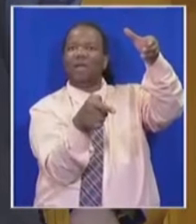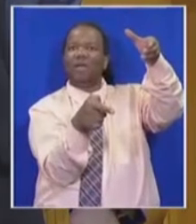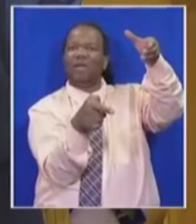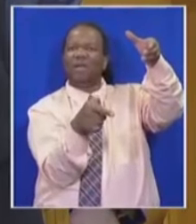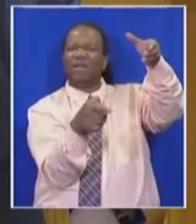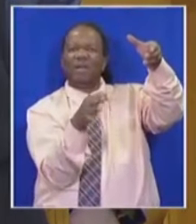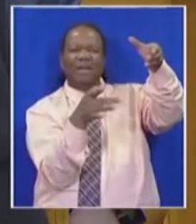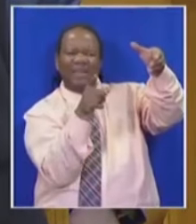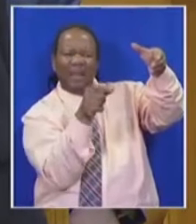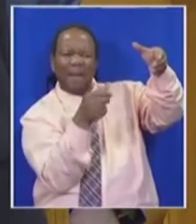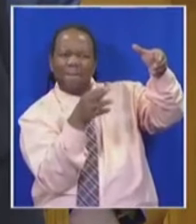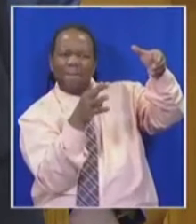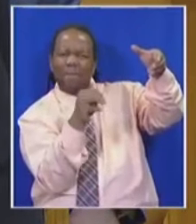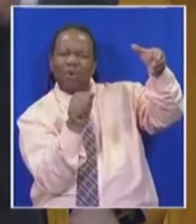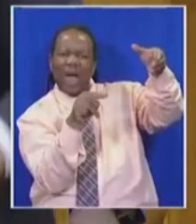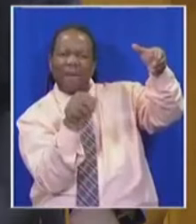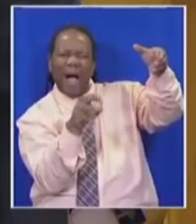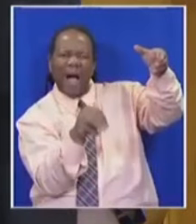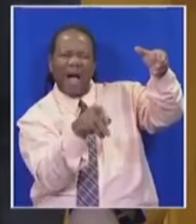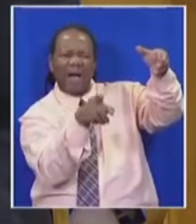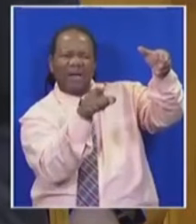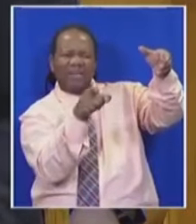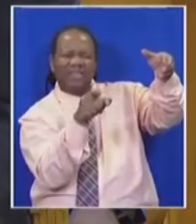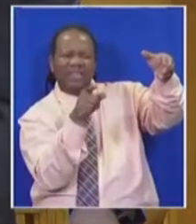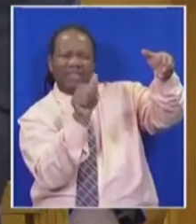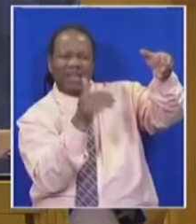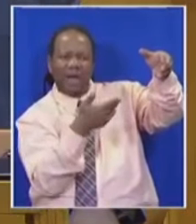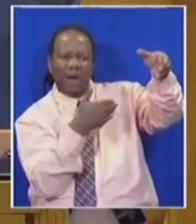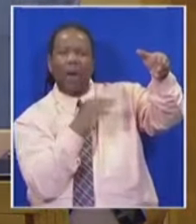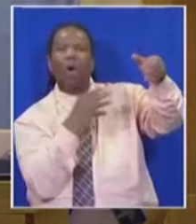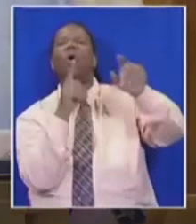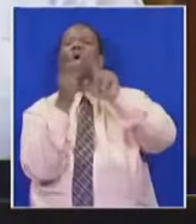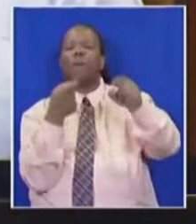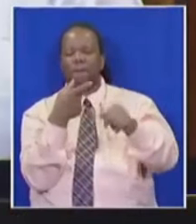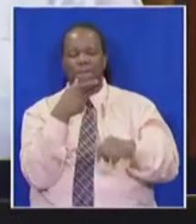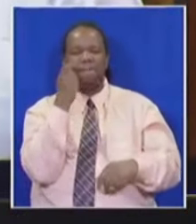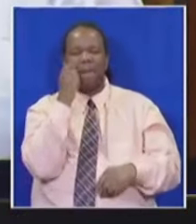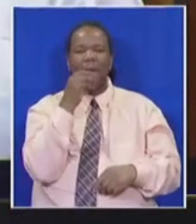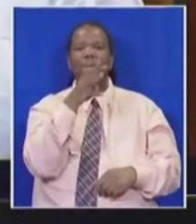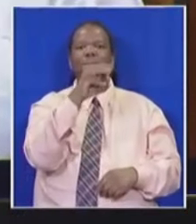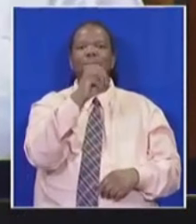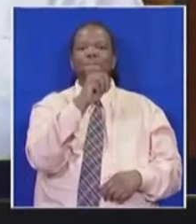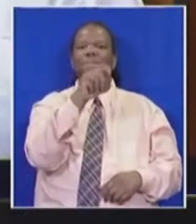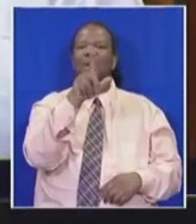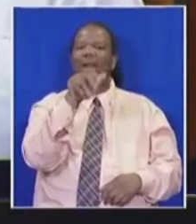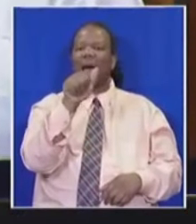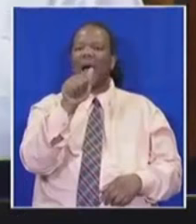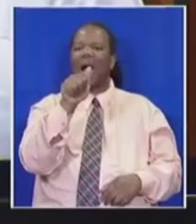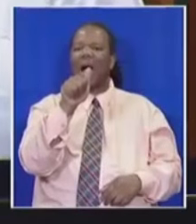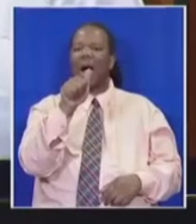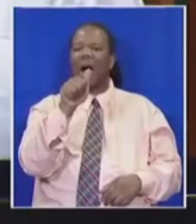Manaba, the lady there in the corner next to the gentleman who's gesturing. Honourable Mlaba, please rise. Please